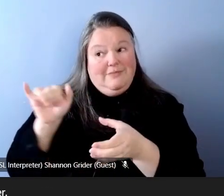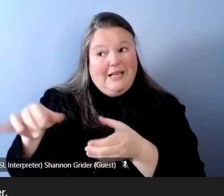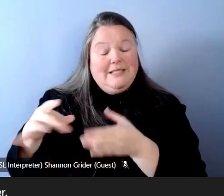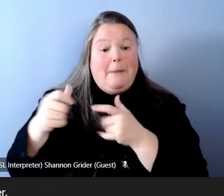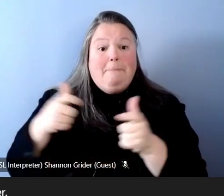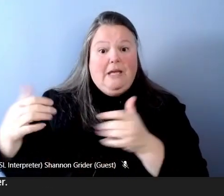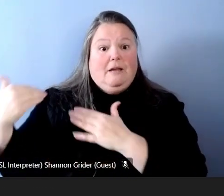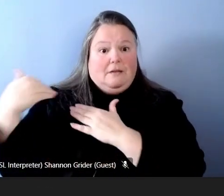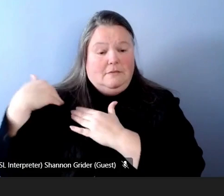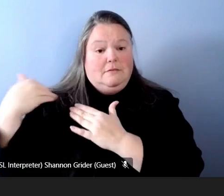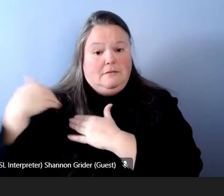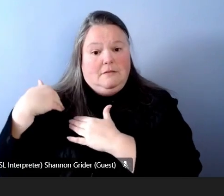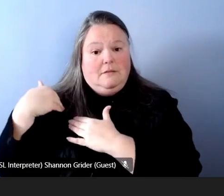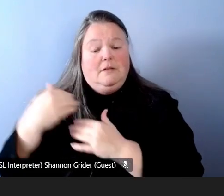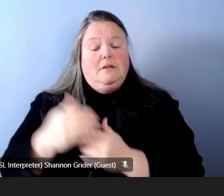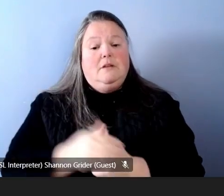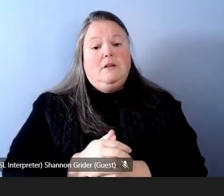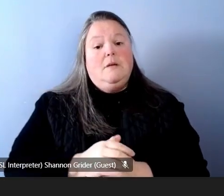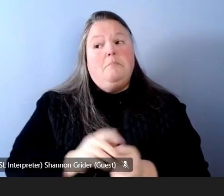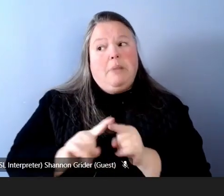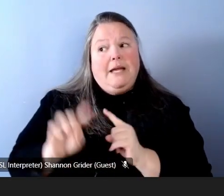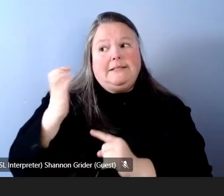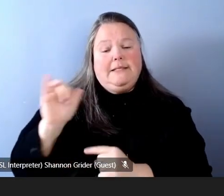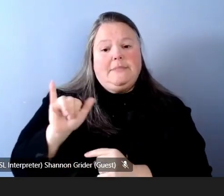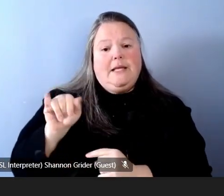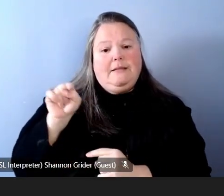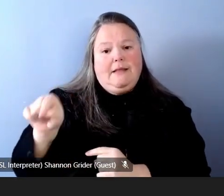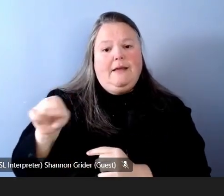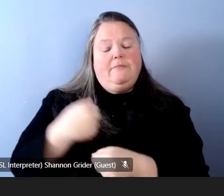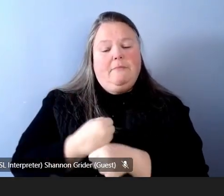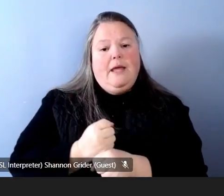They seem to have made pretty good